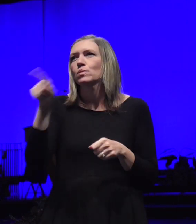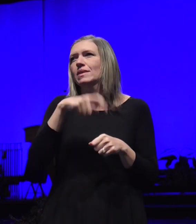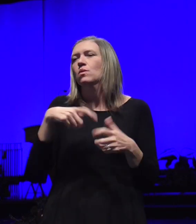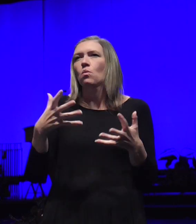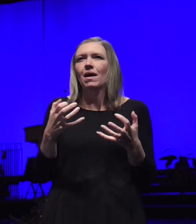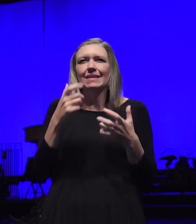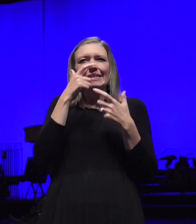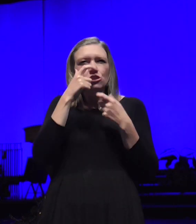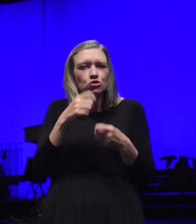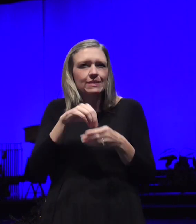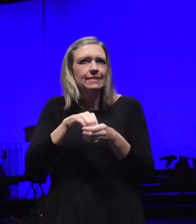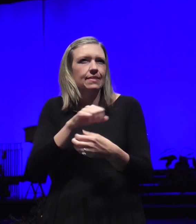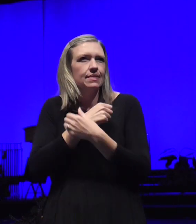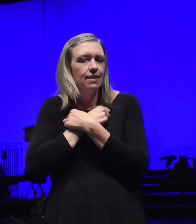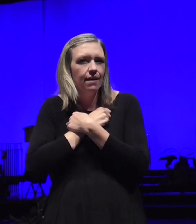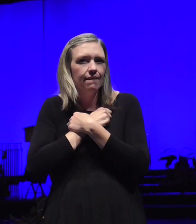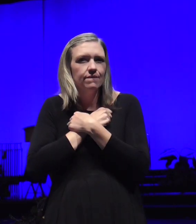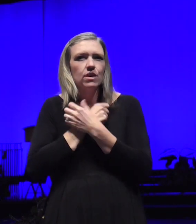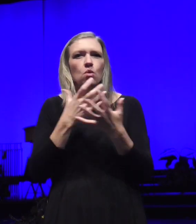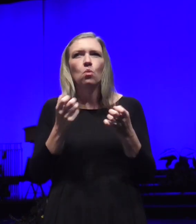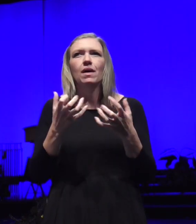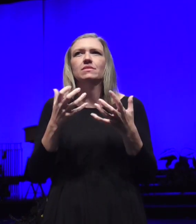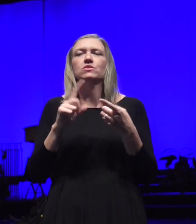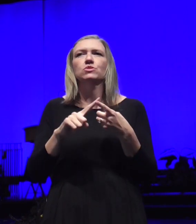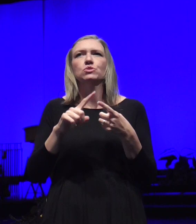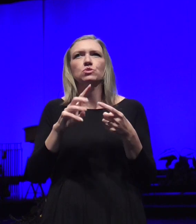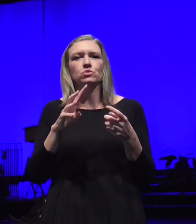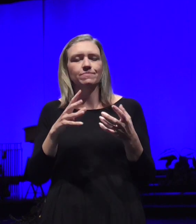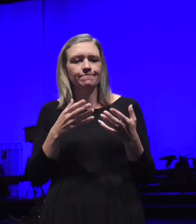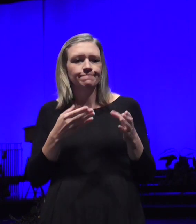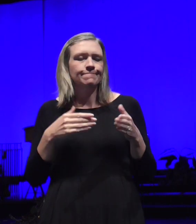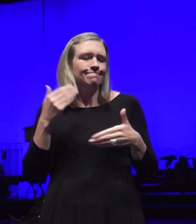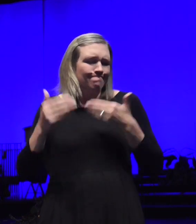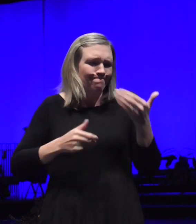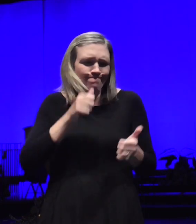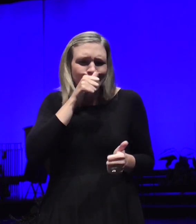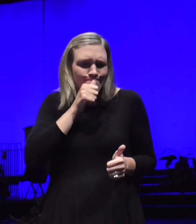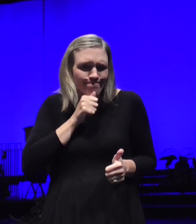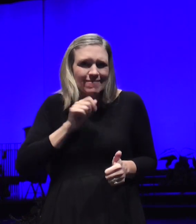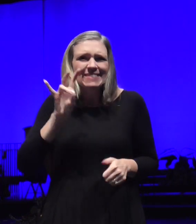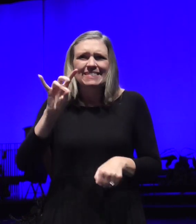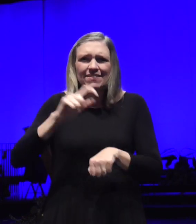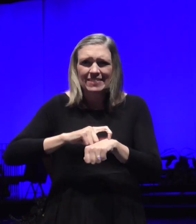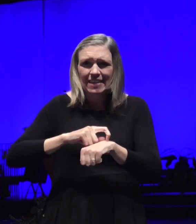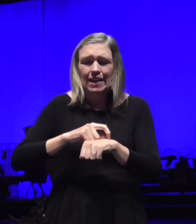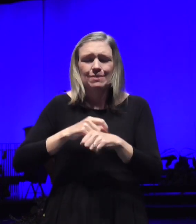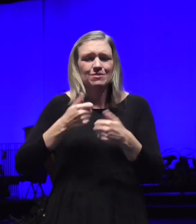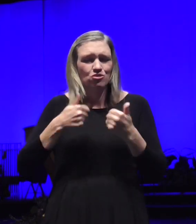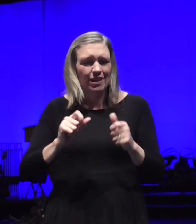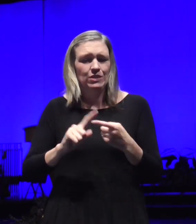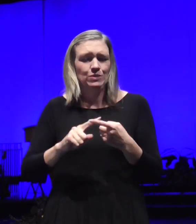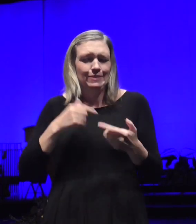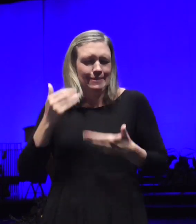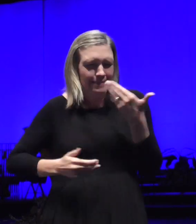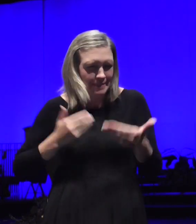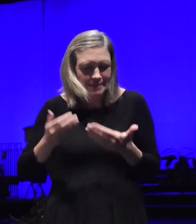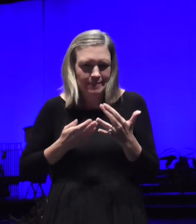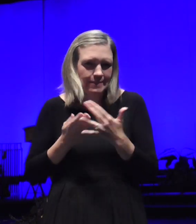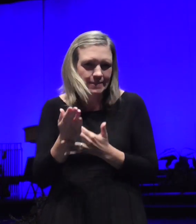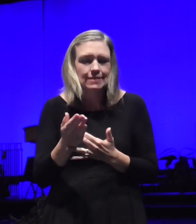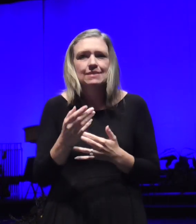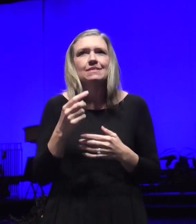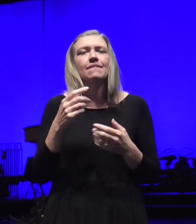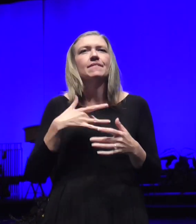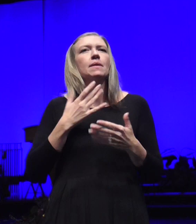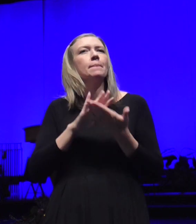love. We want to be able to turn that cheek 7 times to see that love, the peace, assurance, the